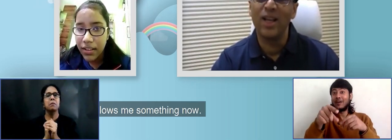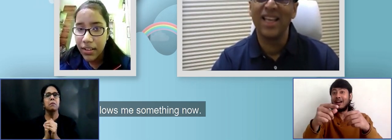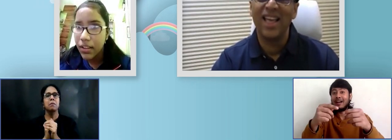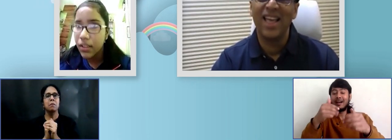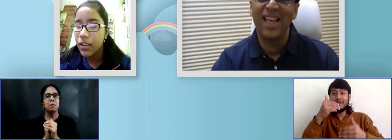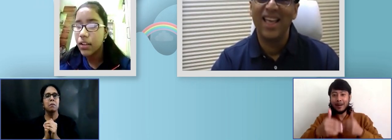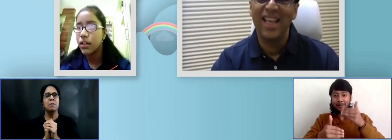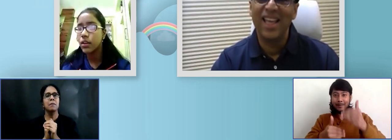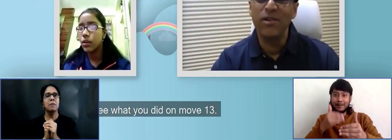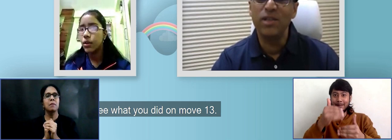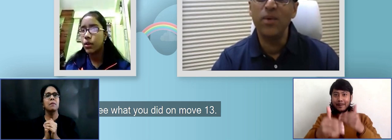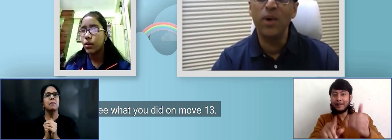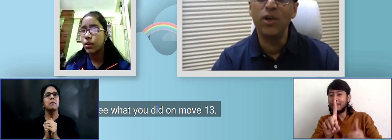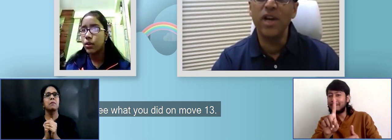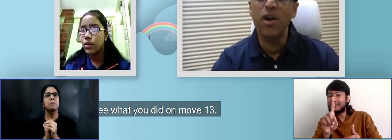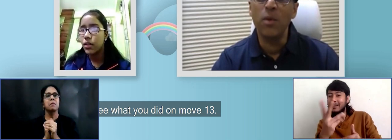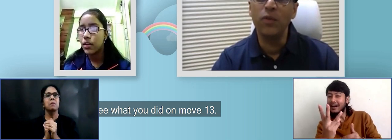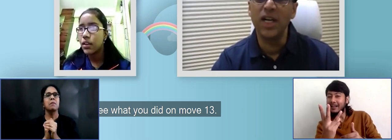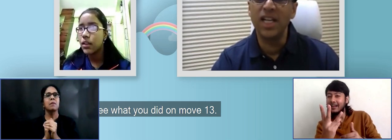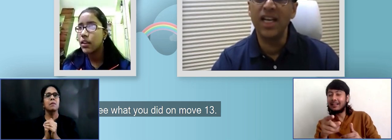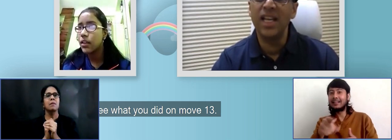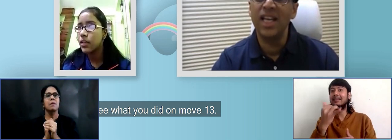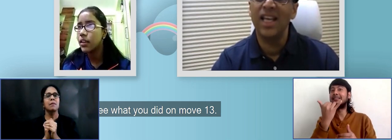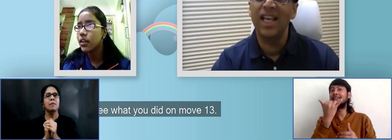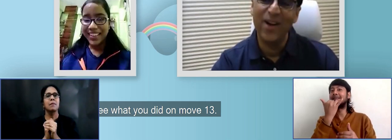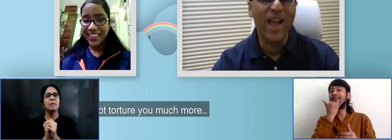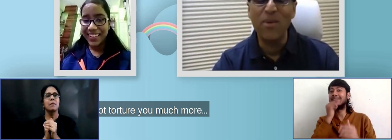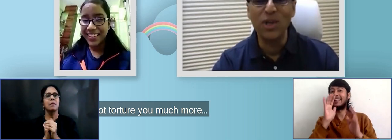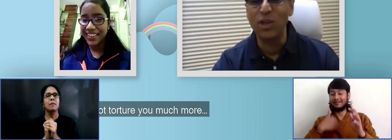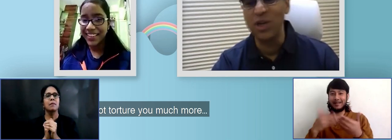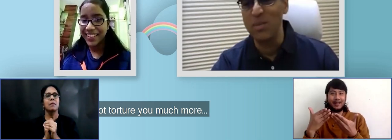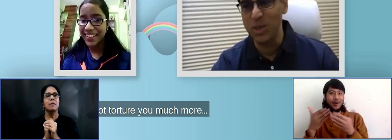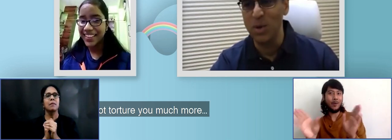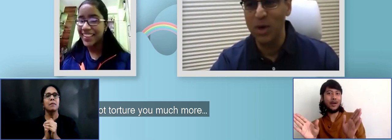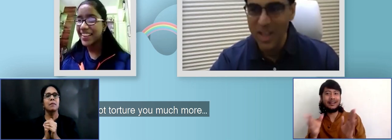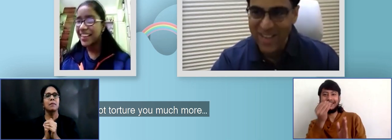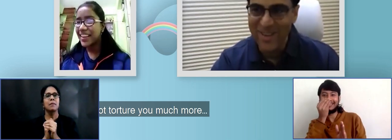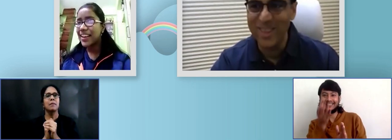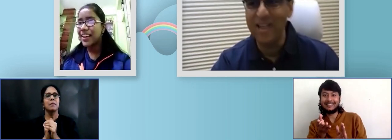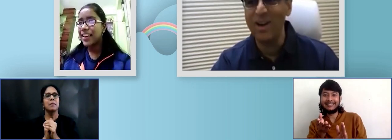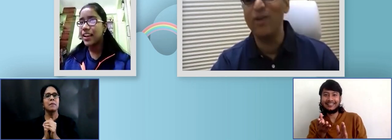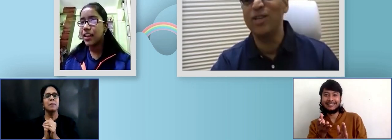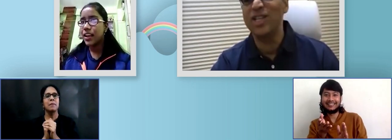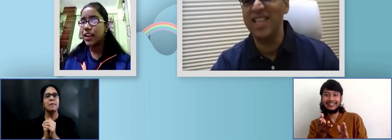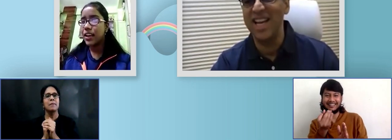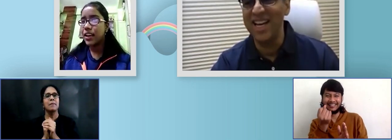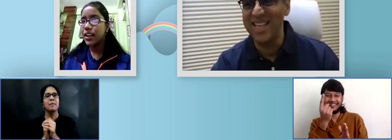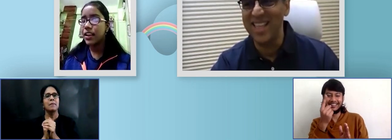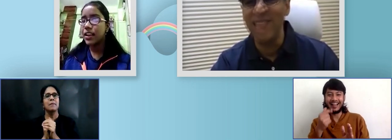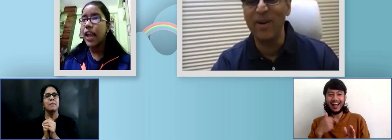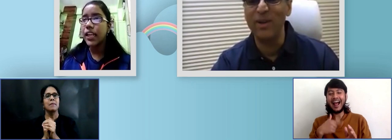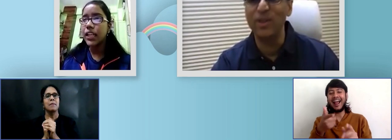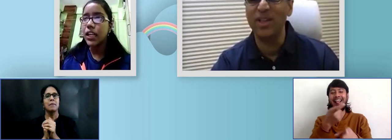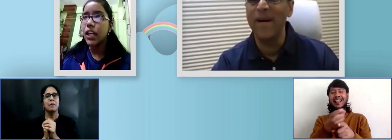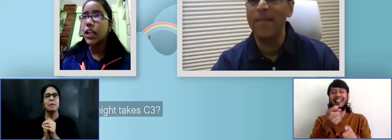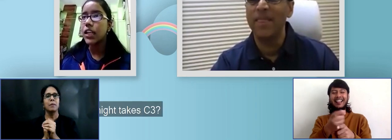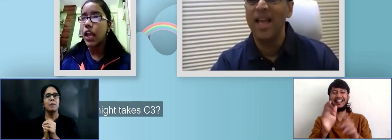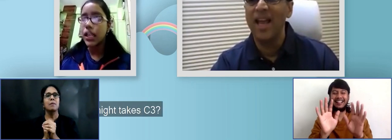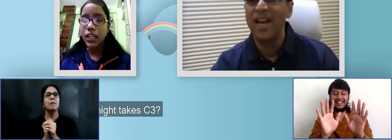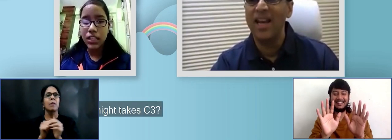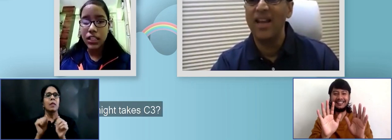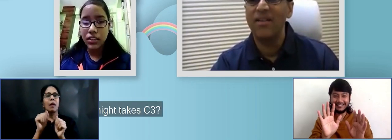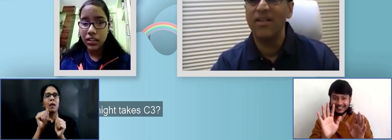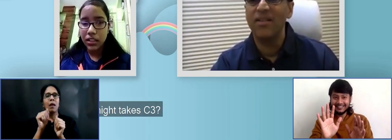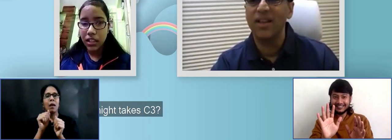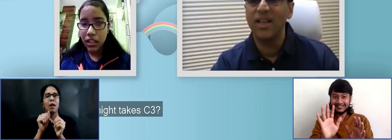now. Can you see what you did on move 13? Okay, I won't torture you much more. With that clue, you just think knight, about...